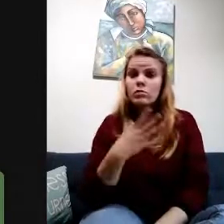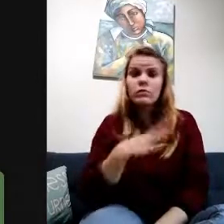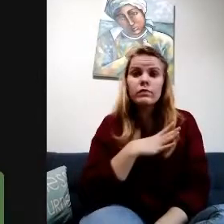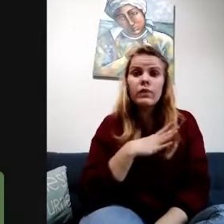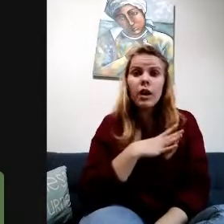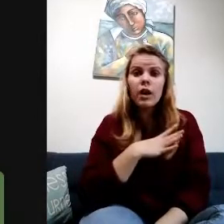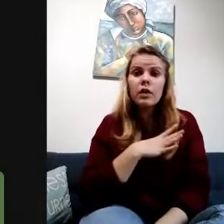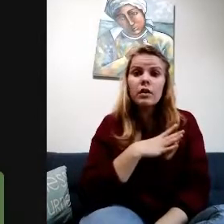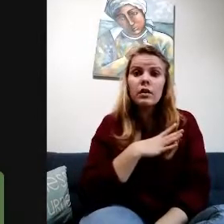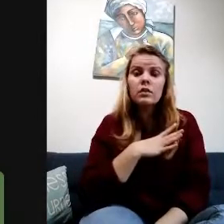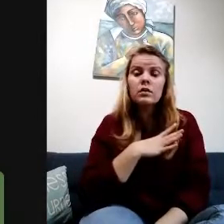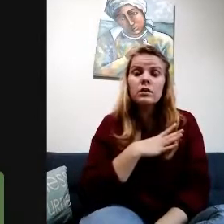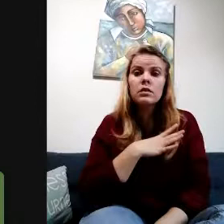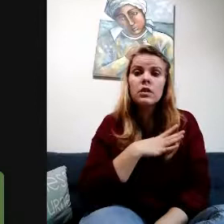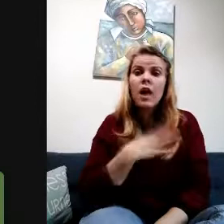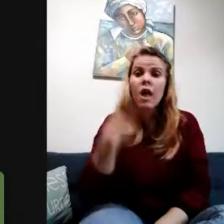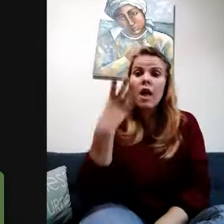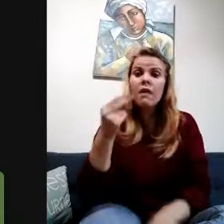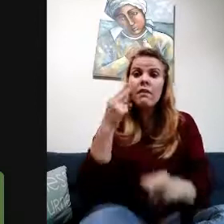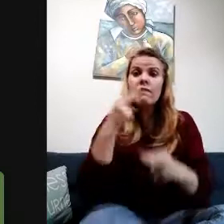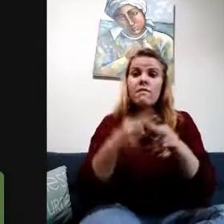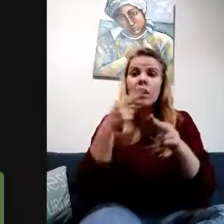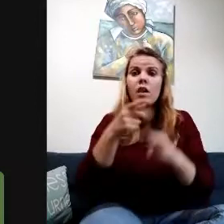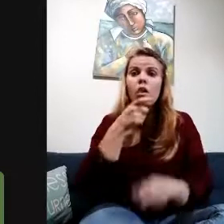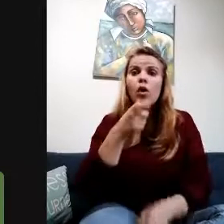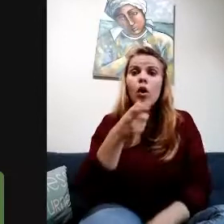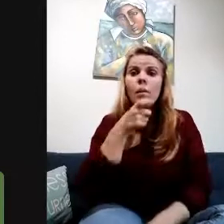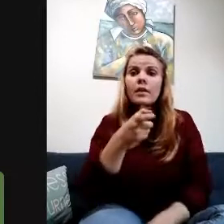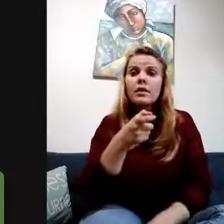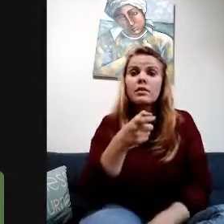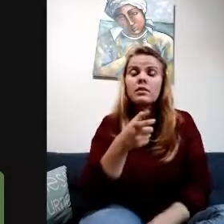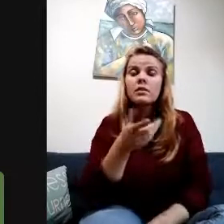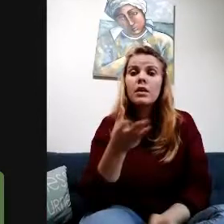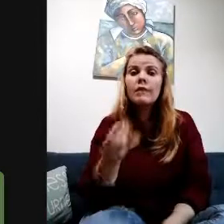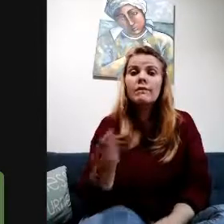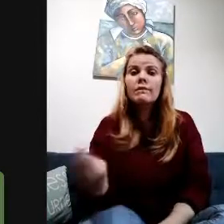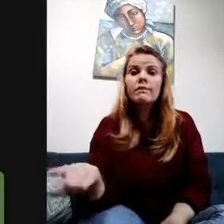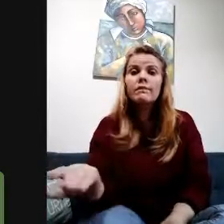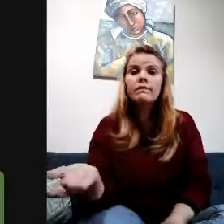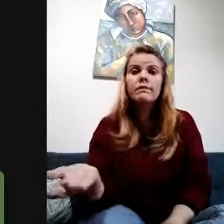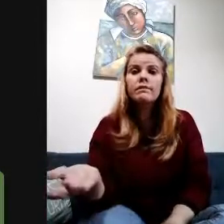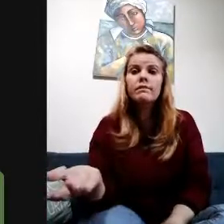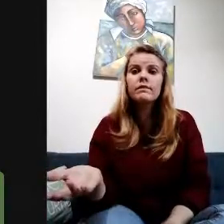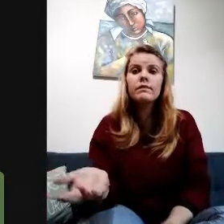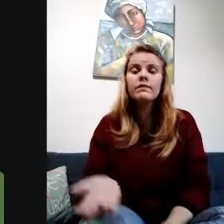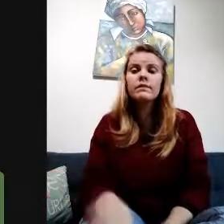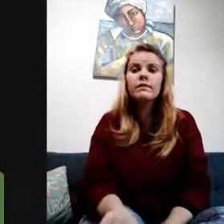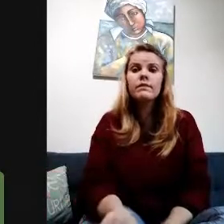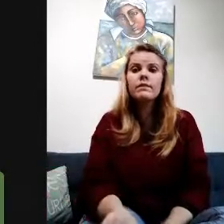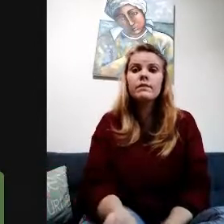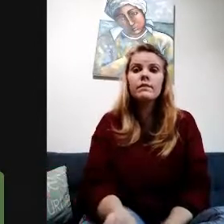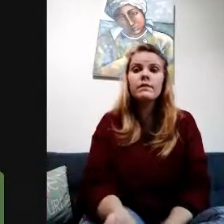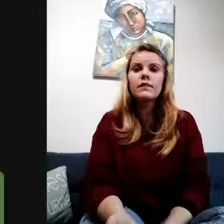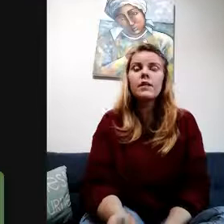comments before we sign off, or just anything you? I think